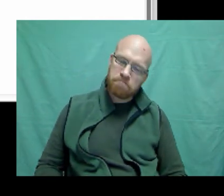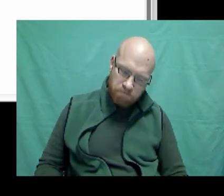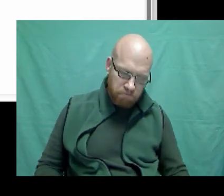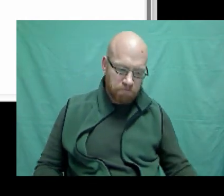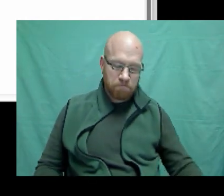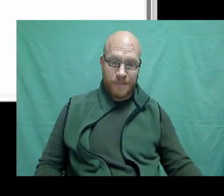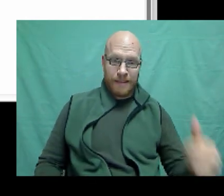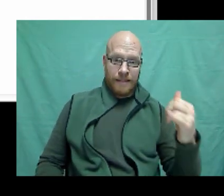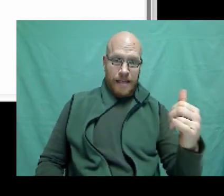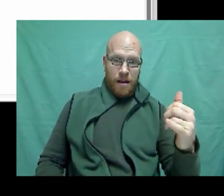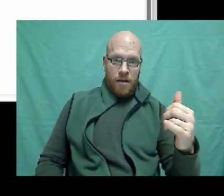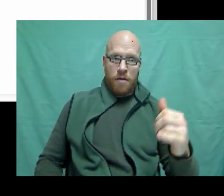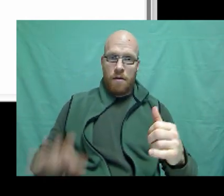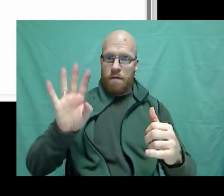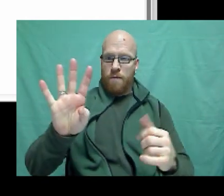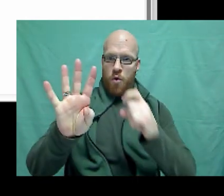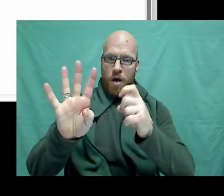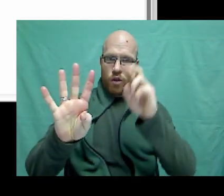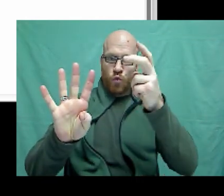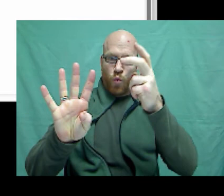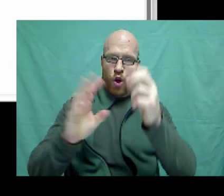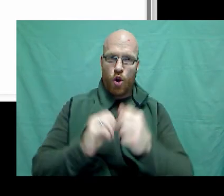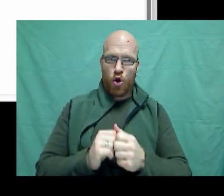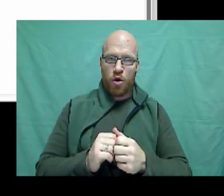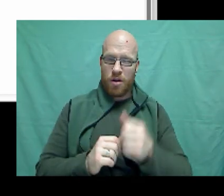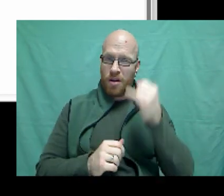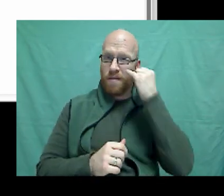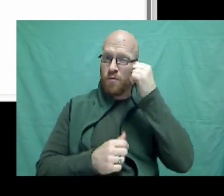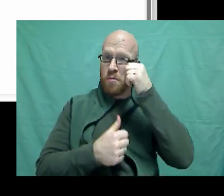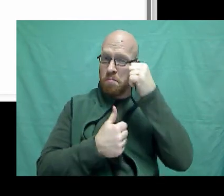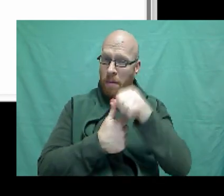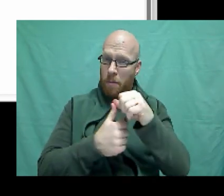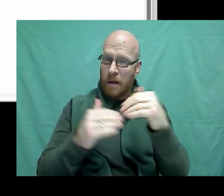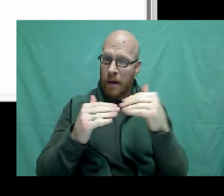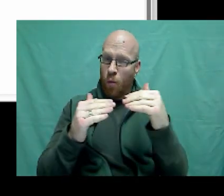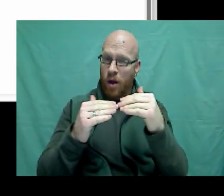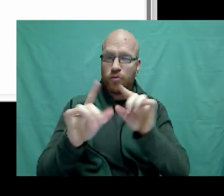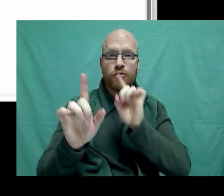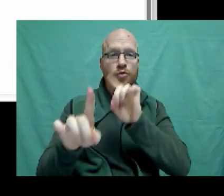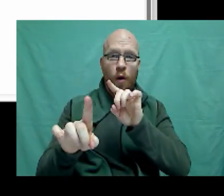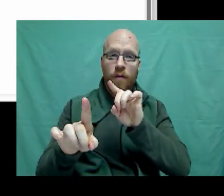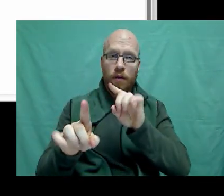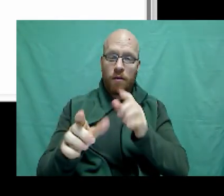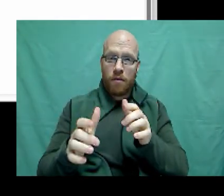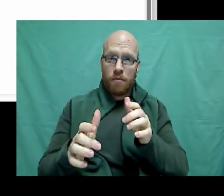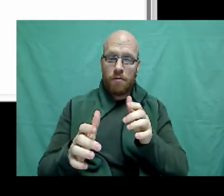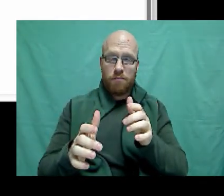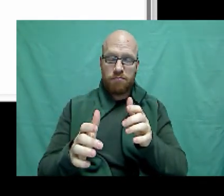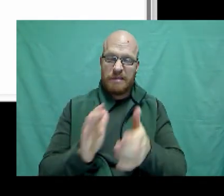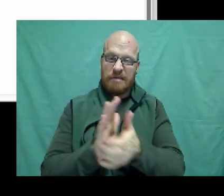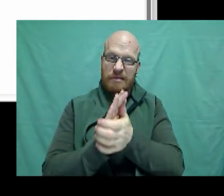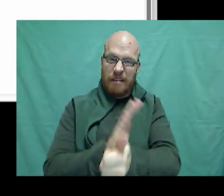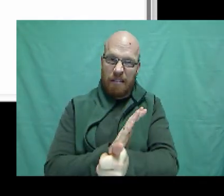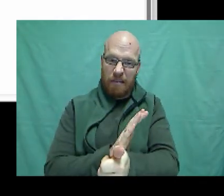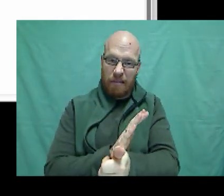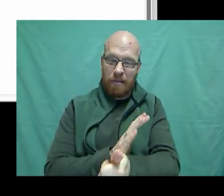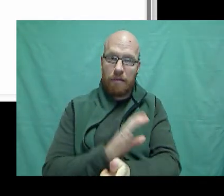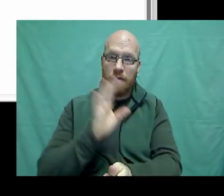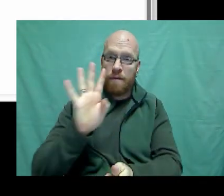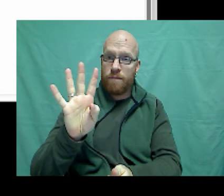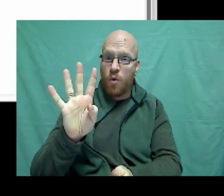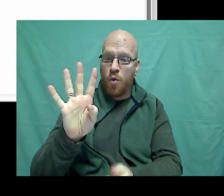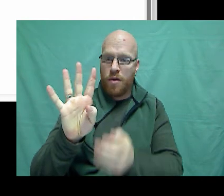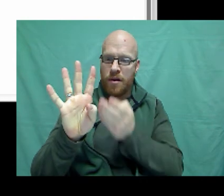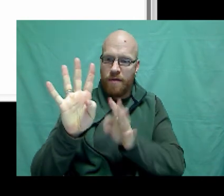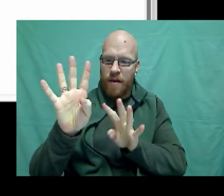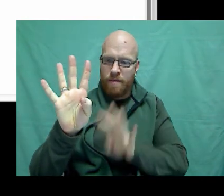Okay, now remember, we have 4x squared, and we use our equation solving skills. We haven't forgotten those